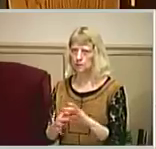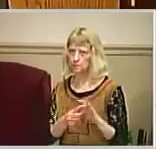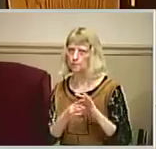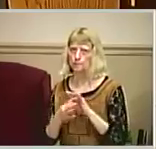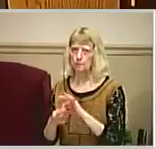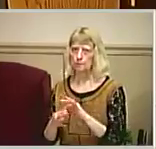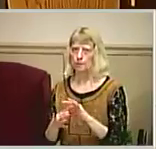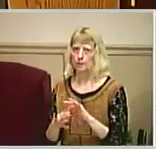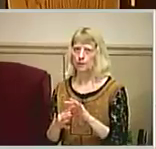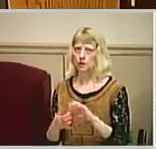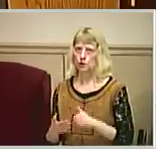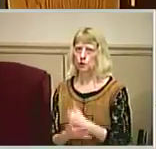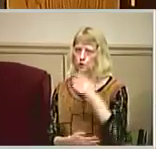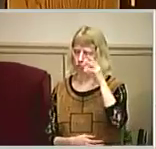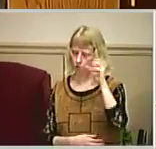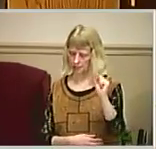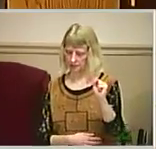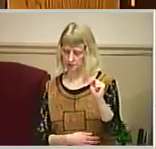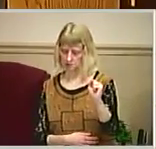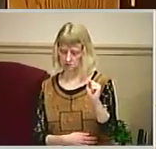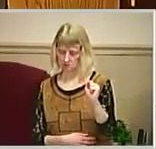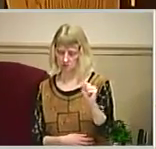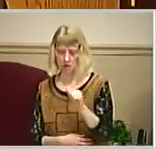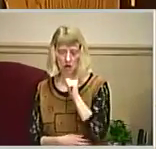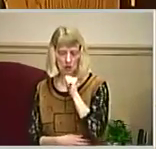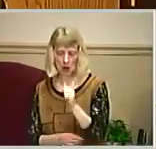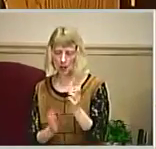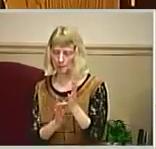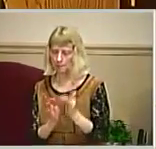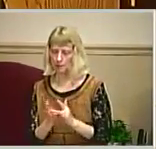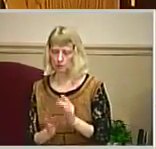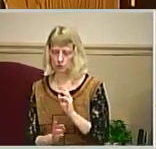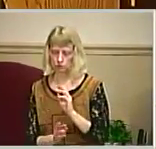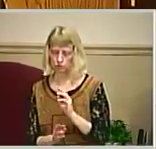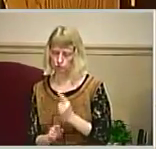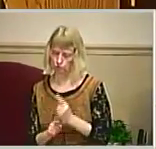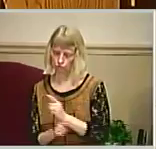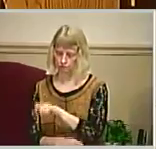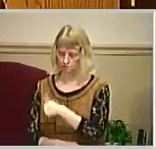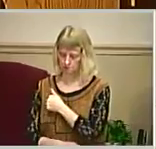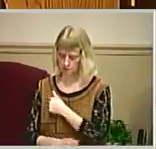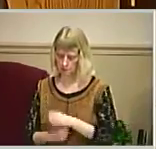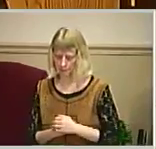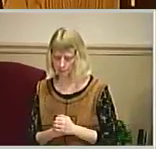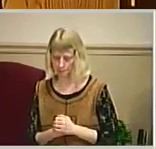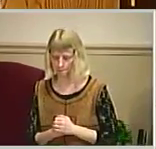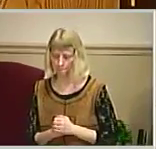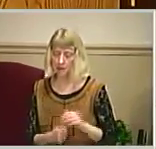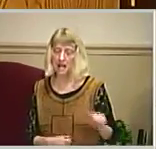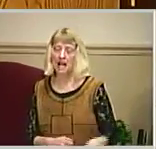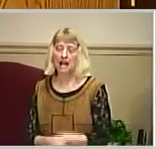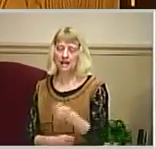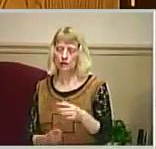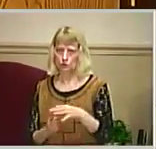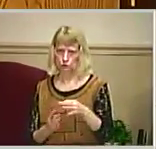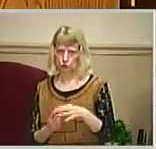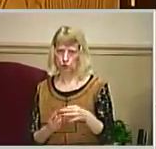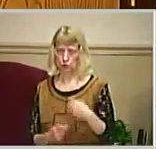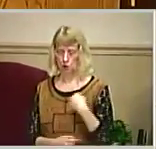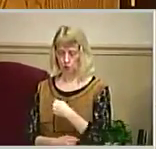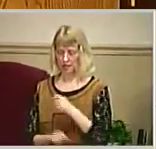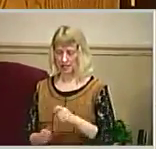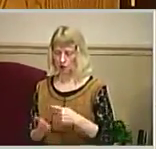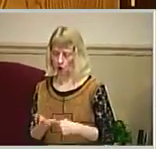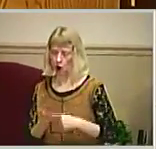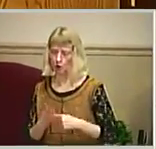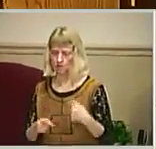the new president, then that's not a biblical approach to take. Another choice we have is that we can argue